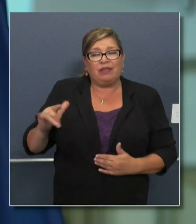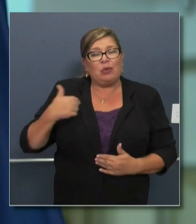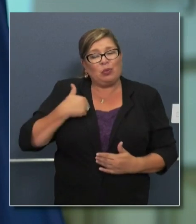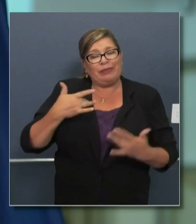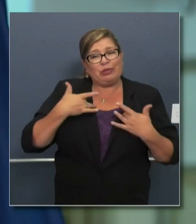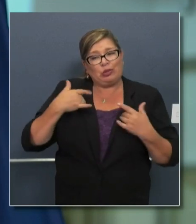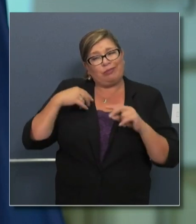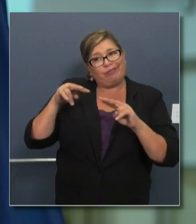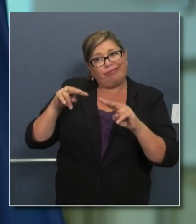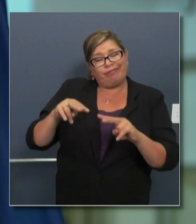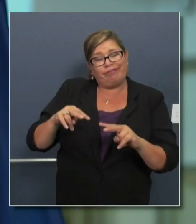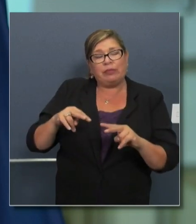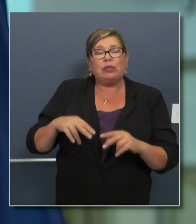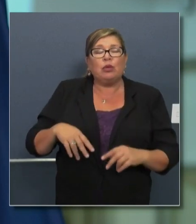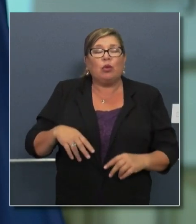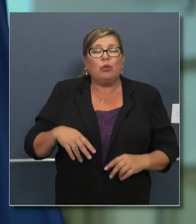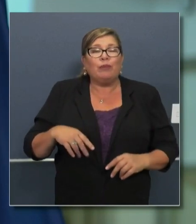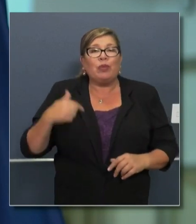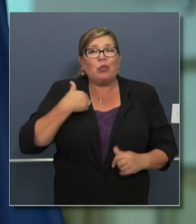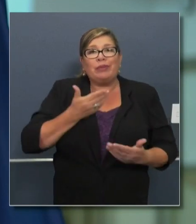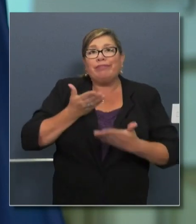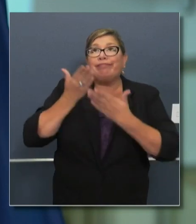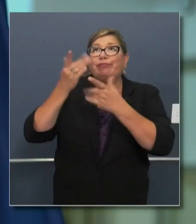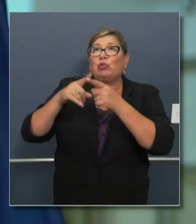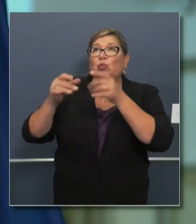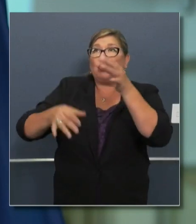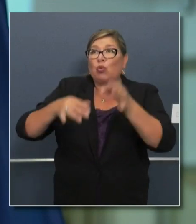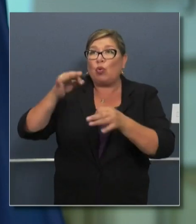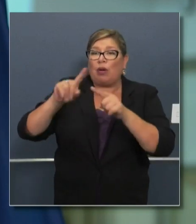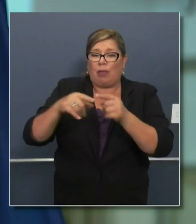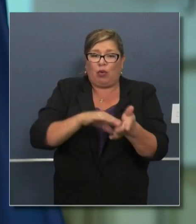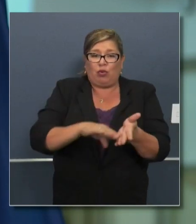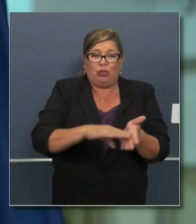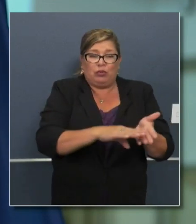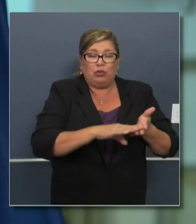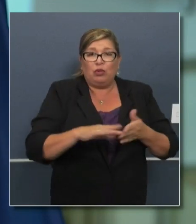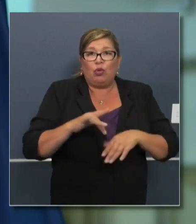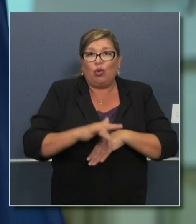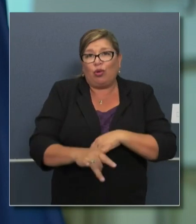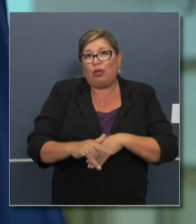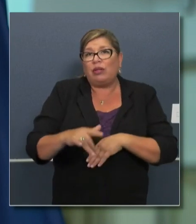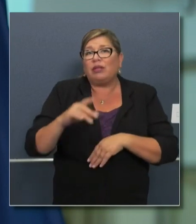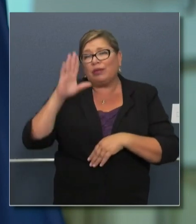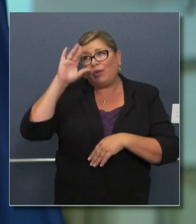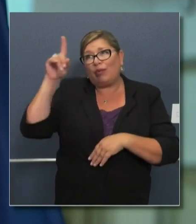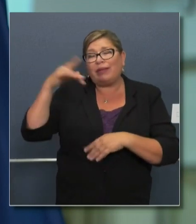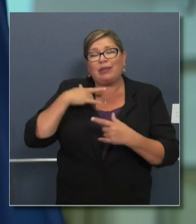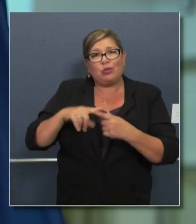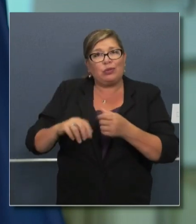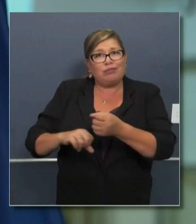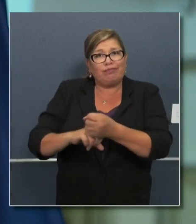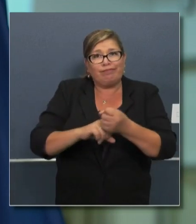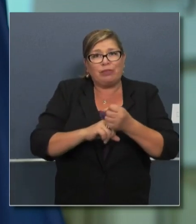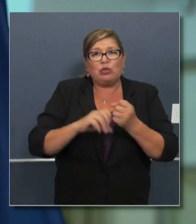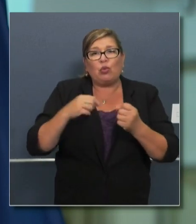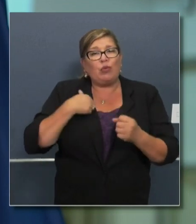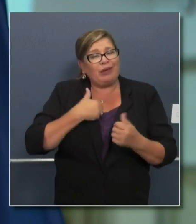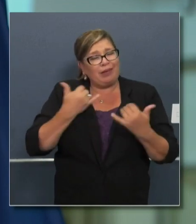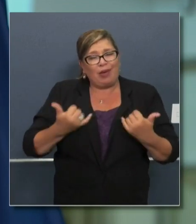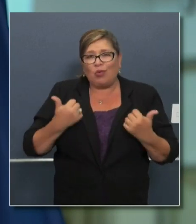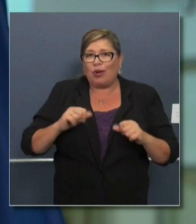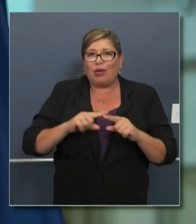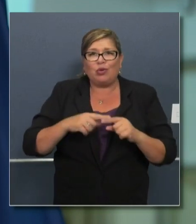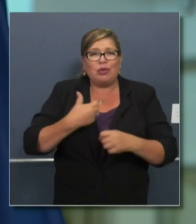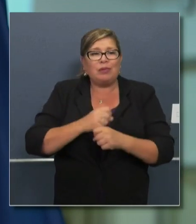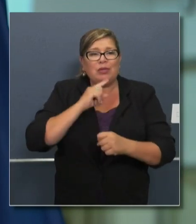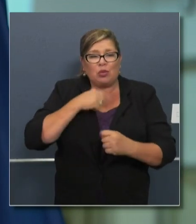that the courts are and the advocates are as well. And so we are in real time working to address the need